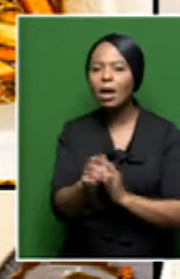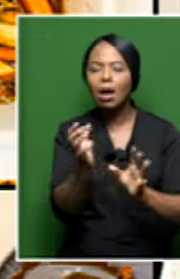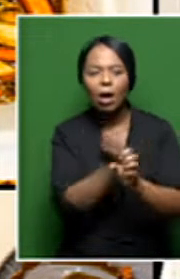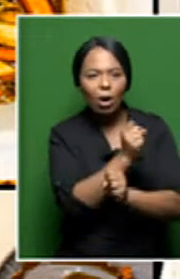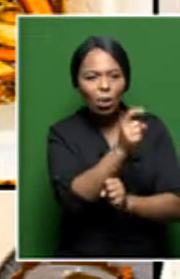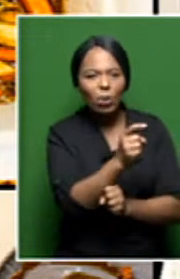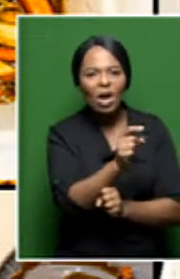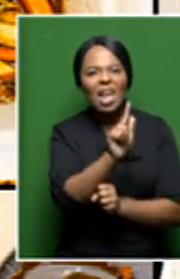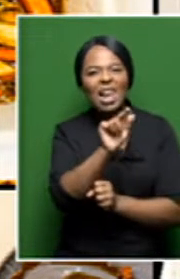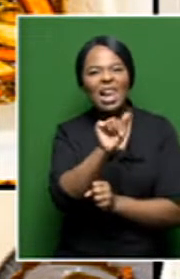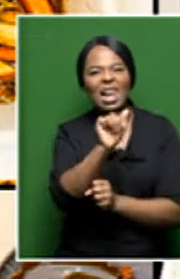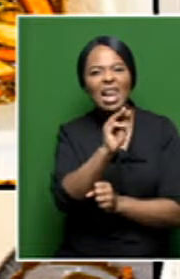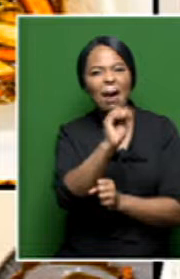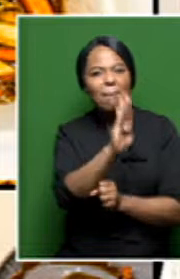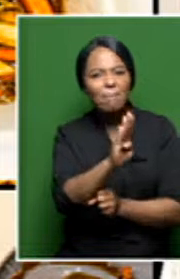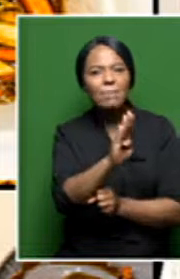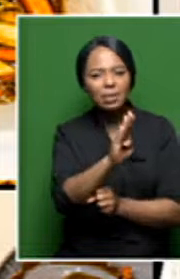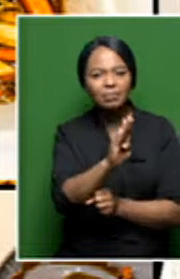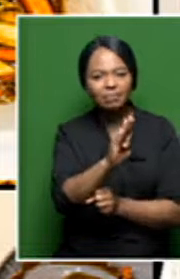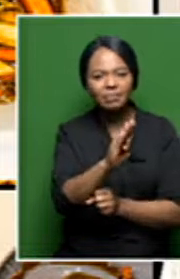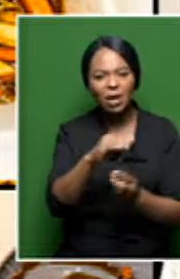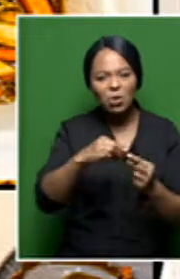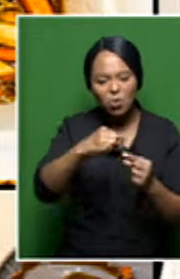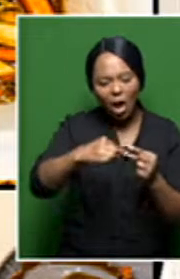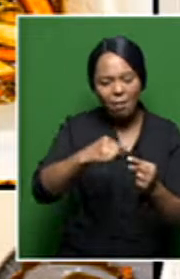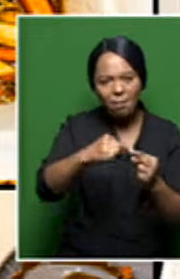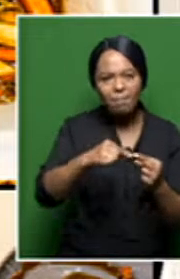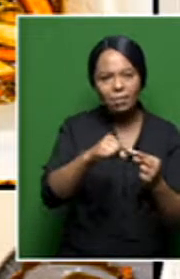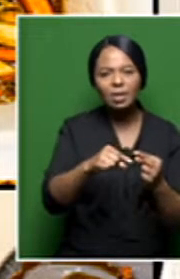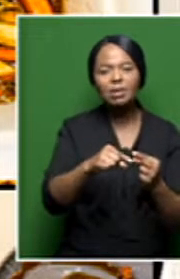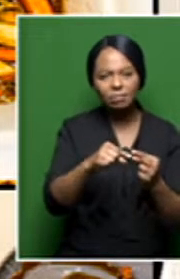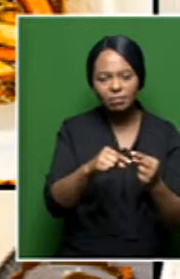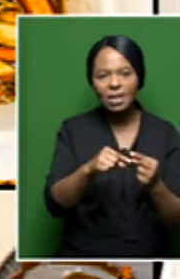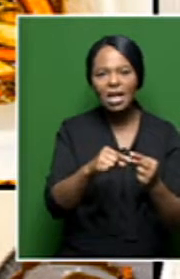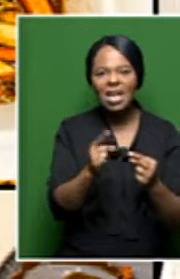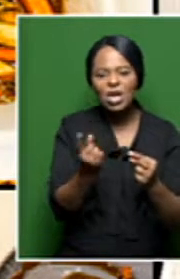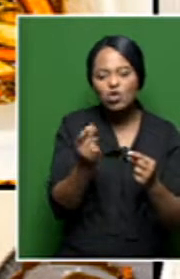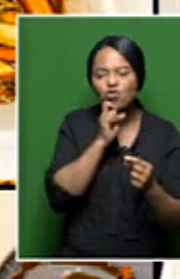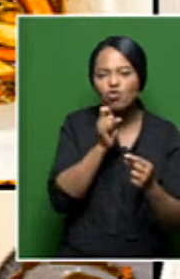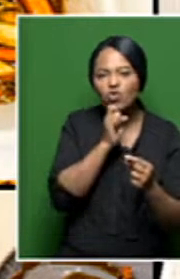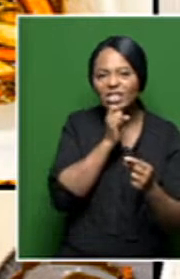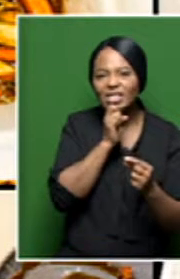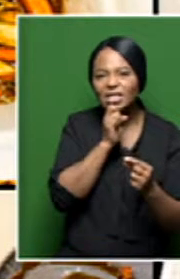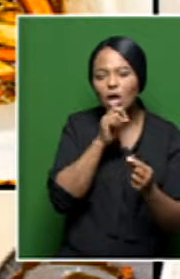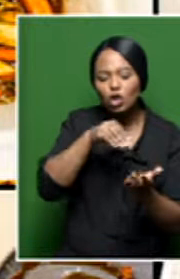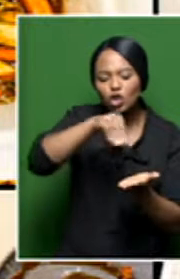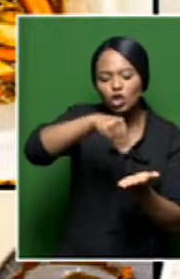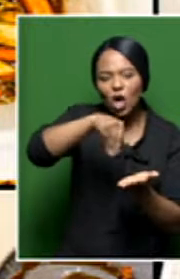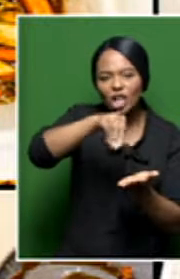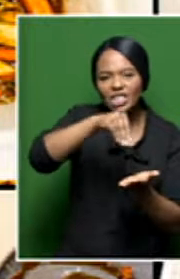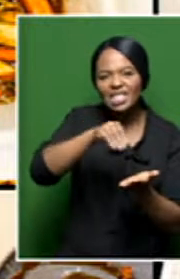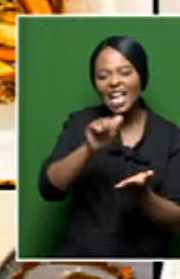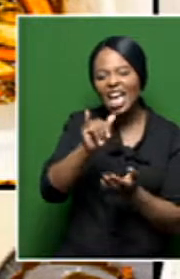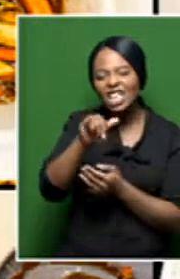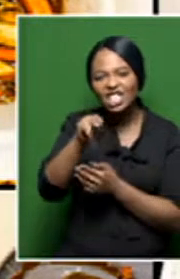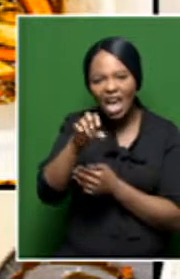that looks like a lamb rump. I did a lamb rump there. And in fact, I actually did that with an Asian sauce that I made with soy and honey and